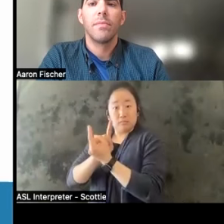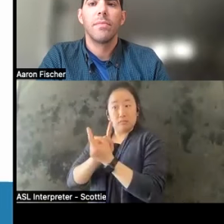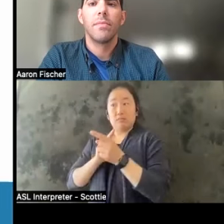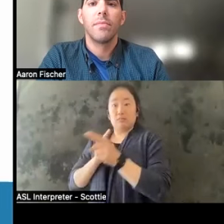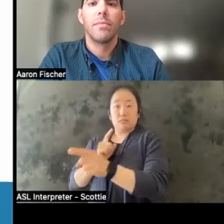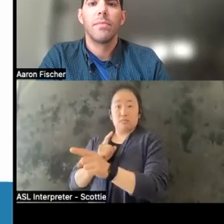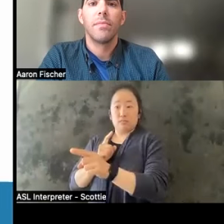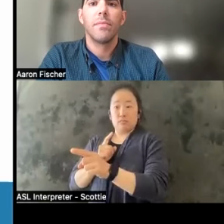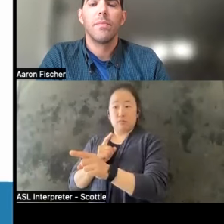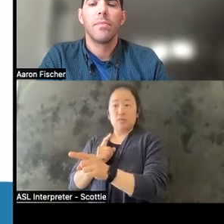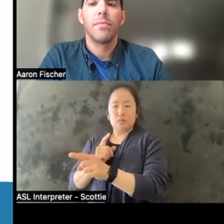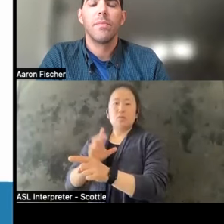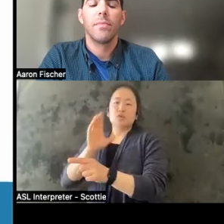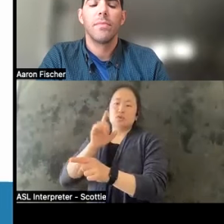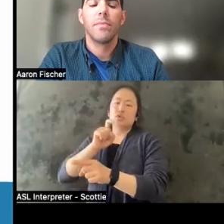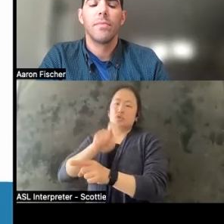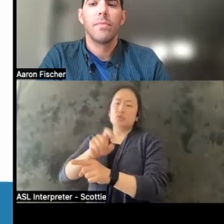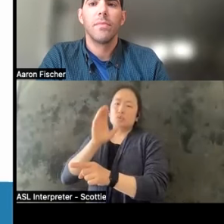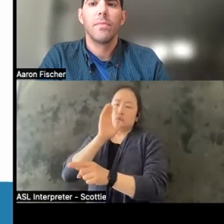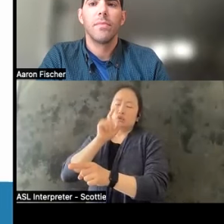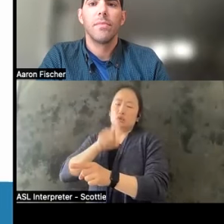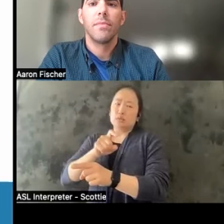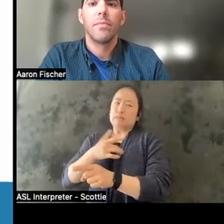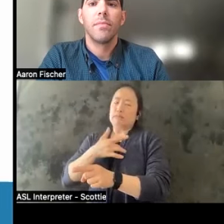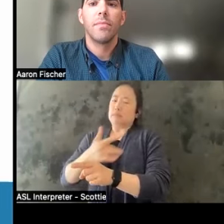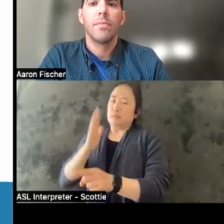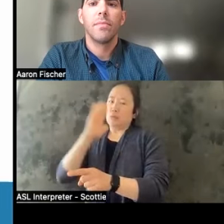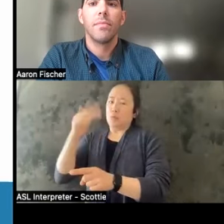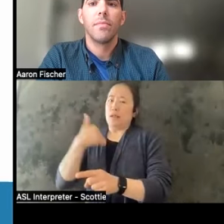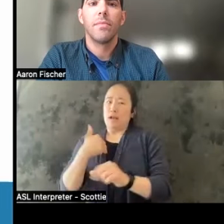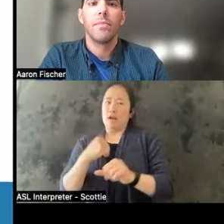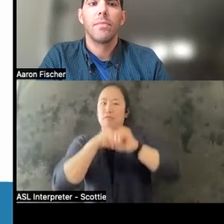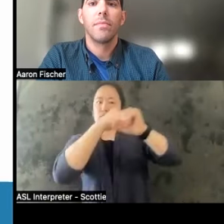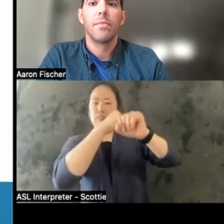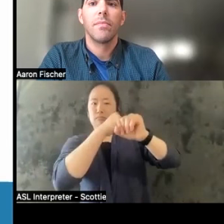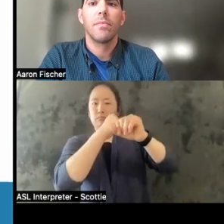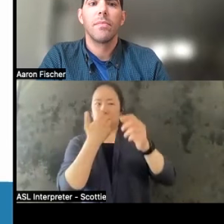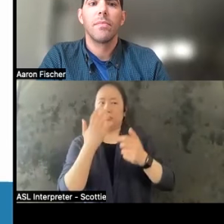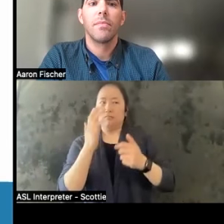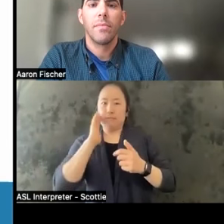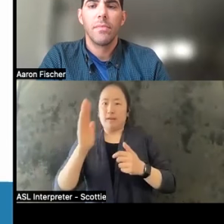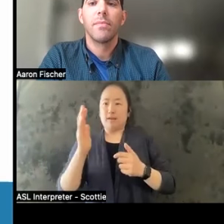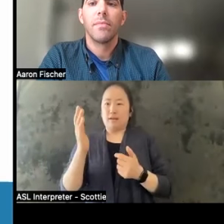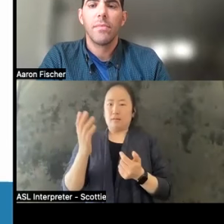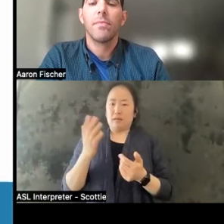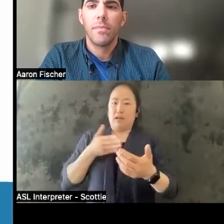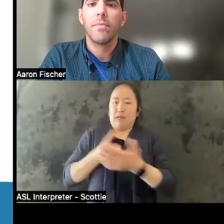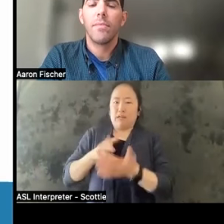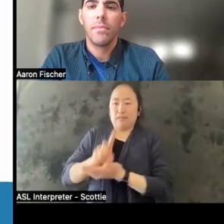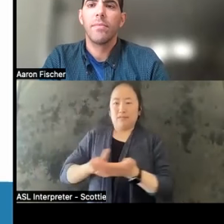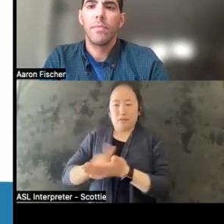some protection from disability discrimination by under one or more of these statutes.